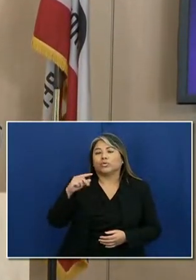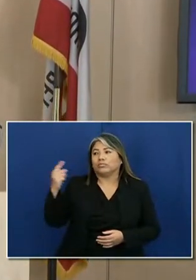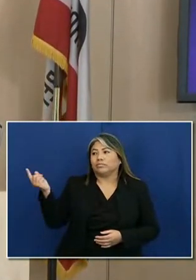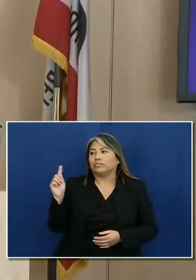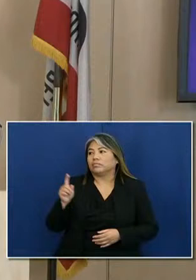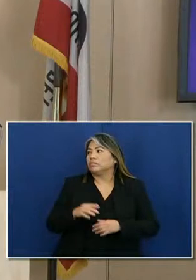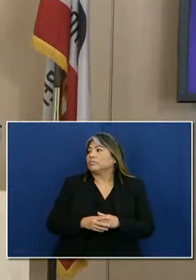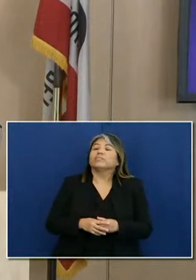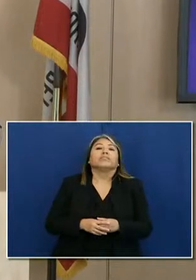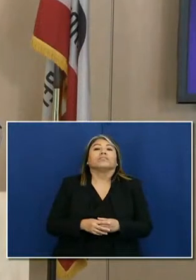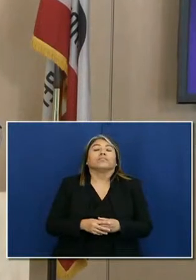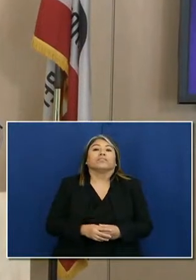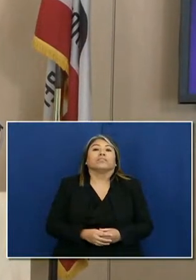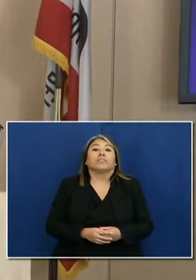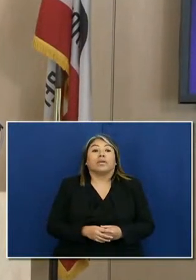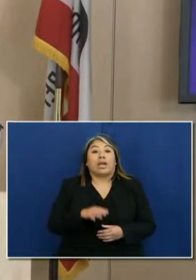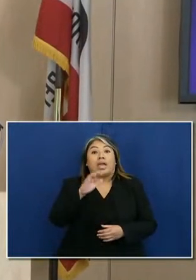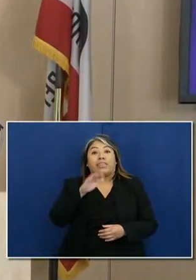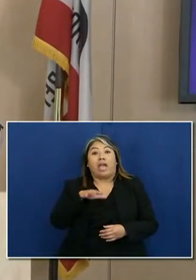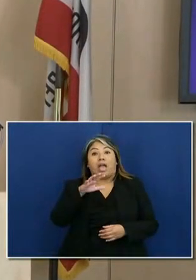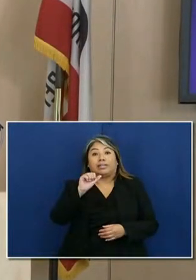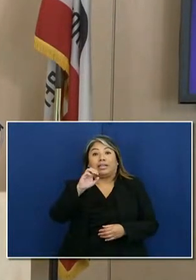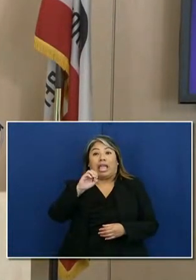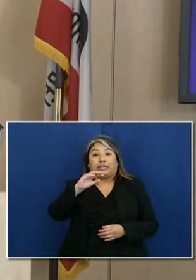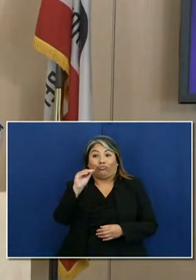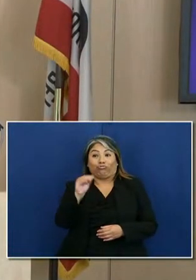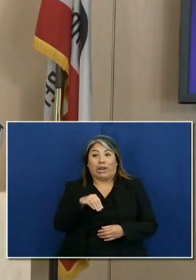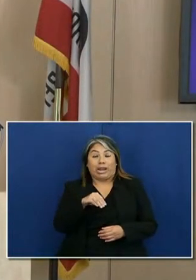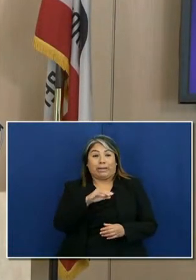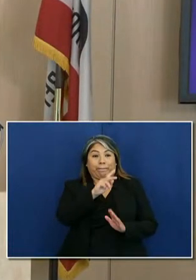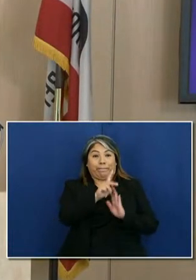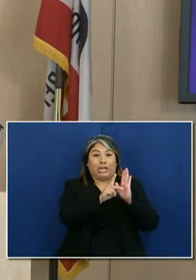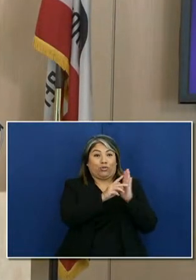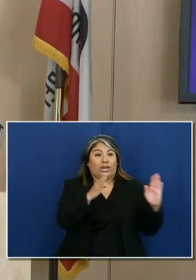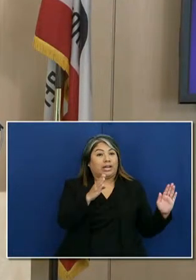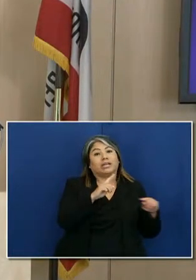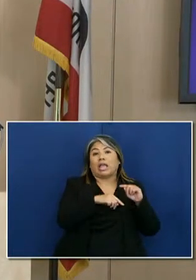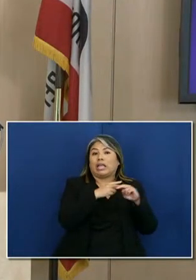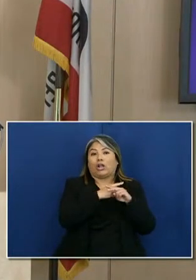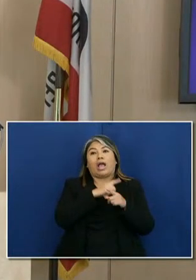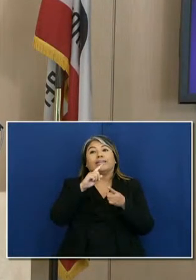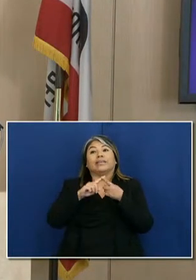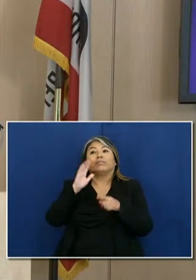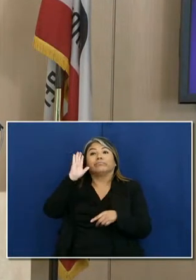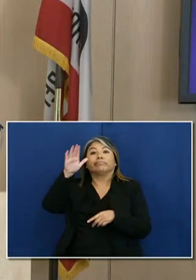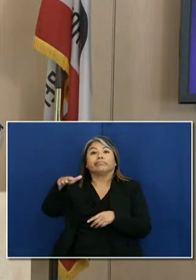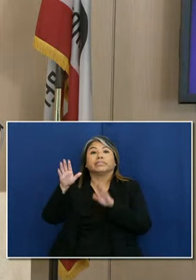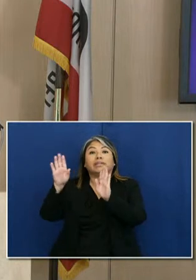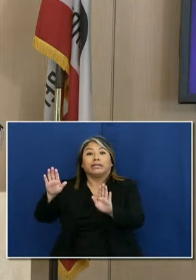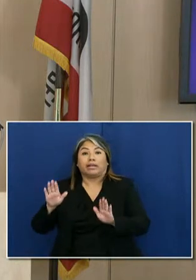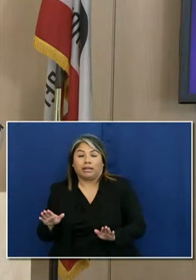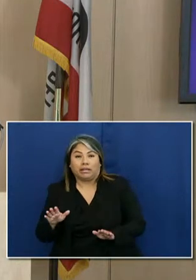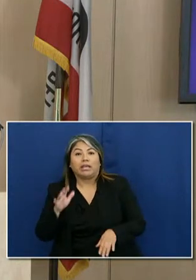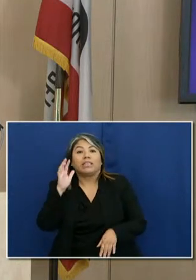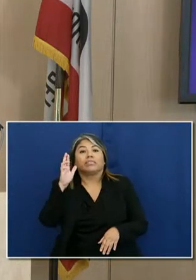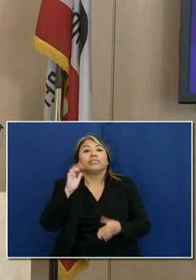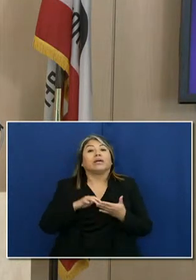Well, we won't calculate that case rate period until Sunday. That's why we are